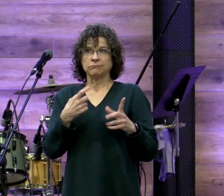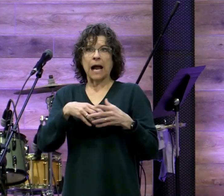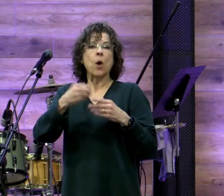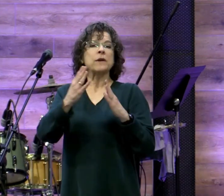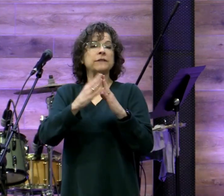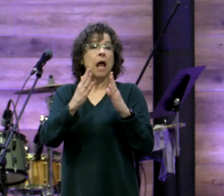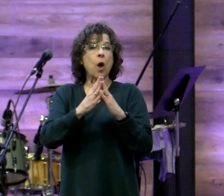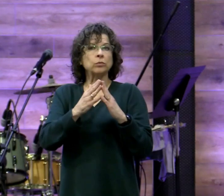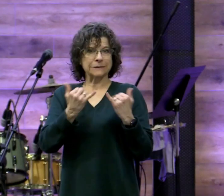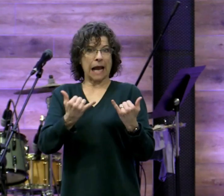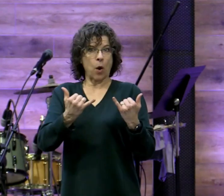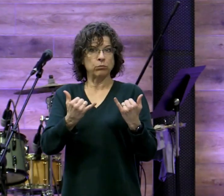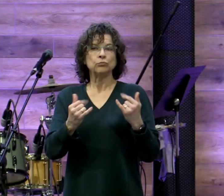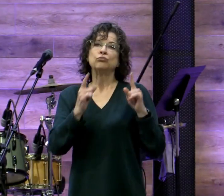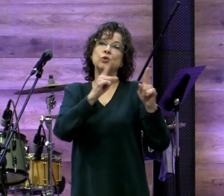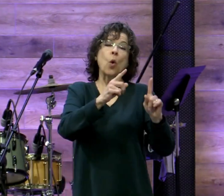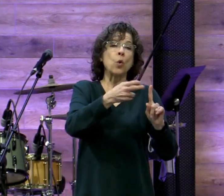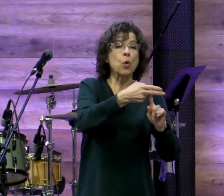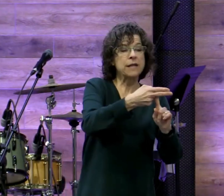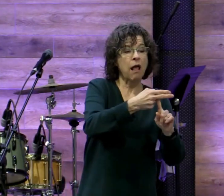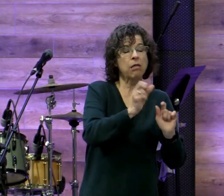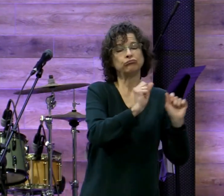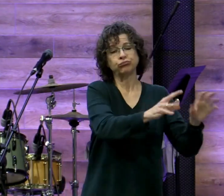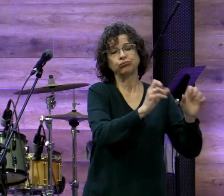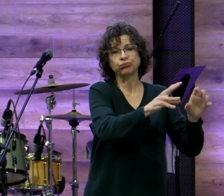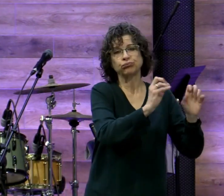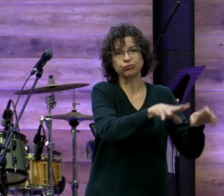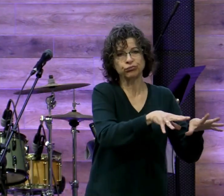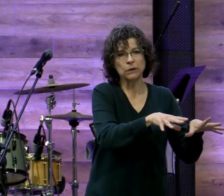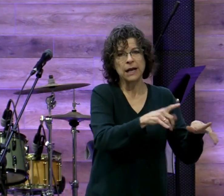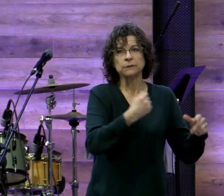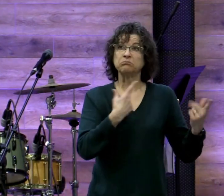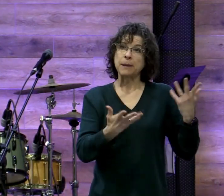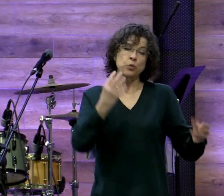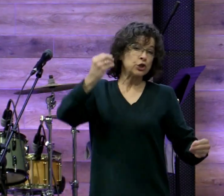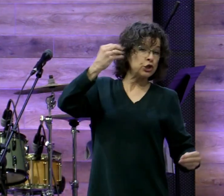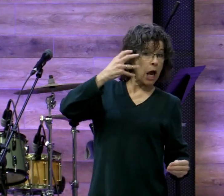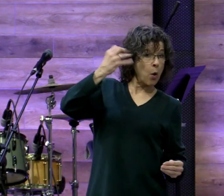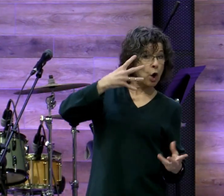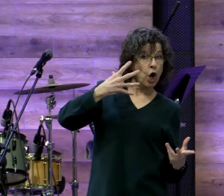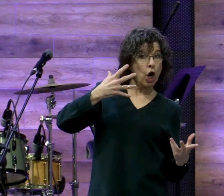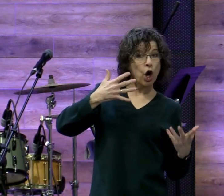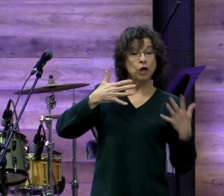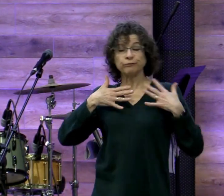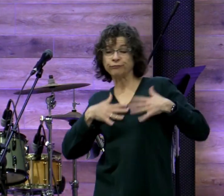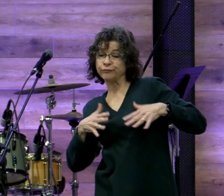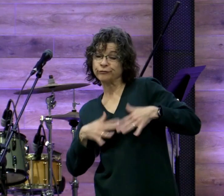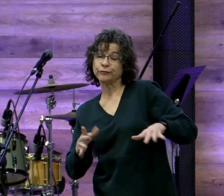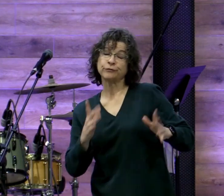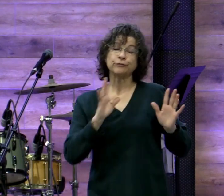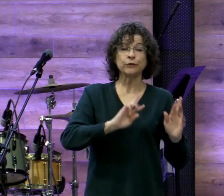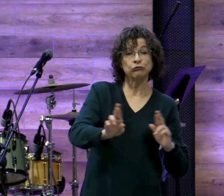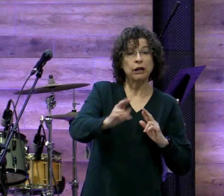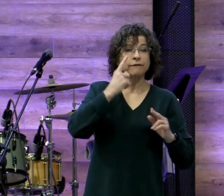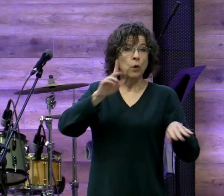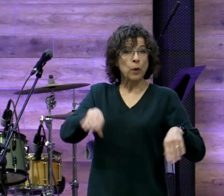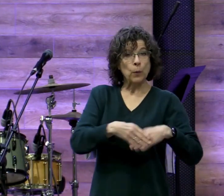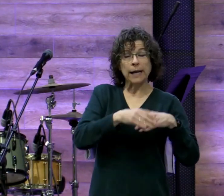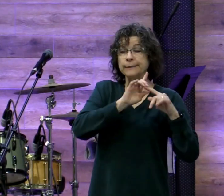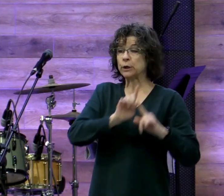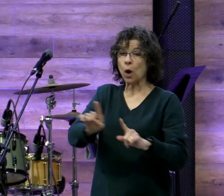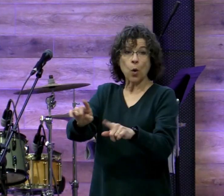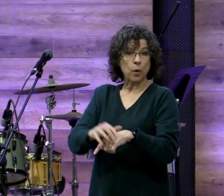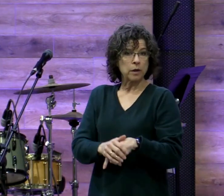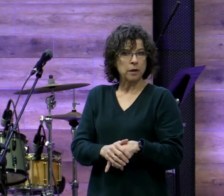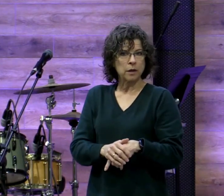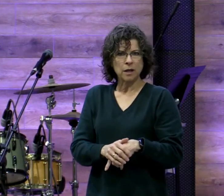check, like, put our stuff where we were staying. A lot of us would probably take a shower, put our nice clothes on, right? But